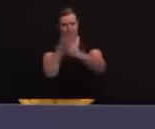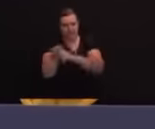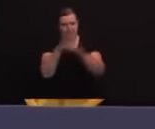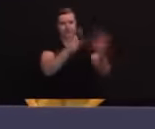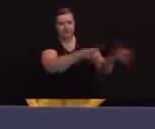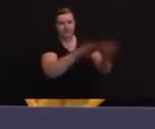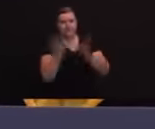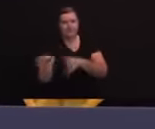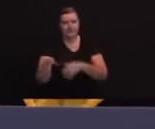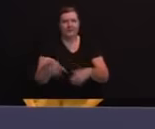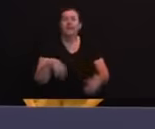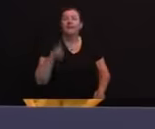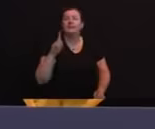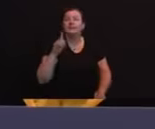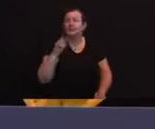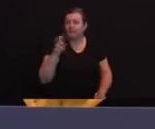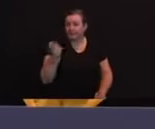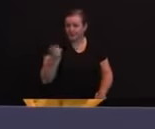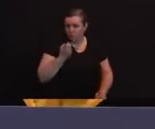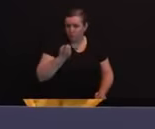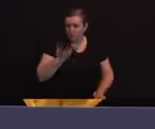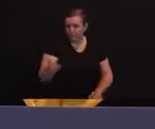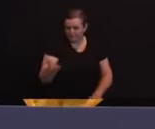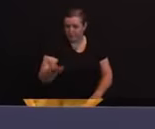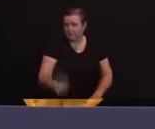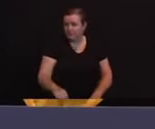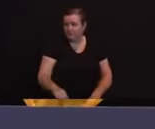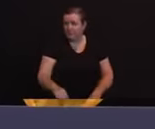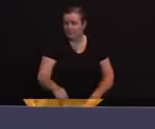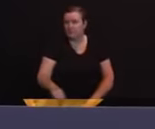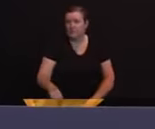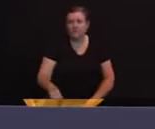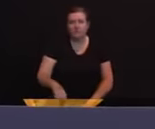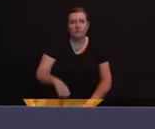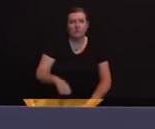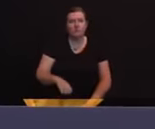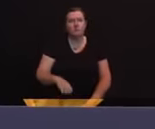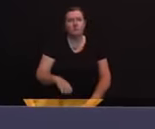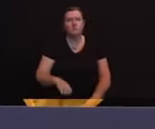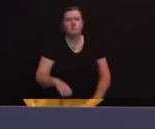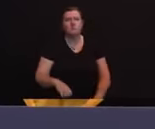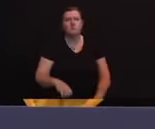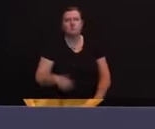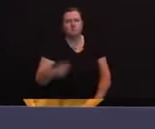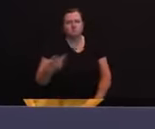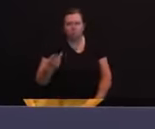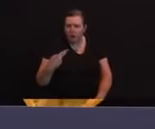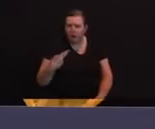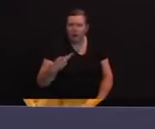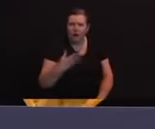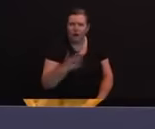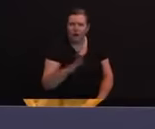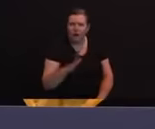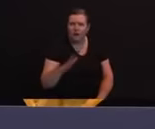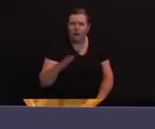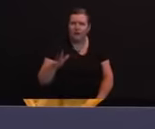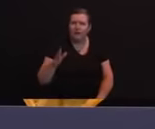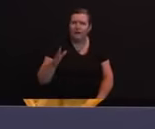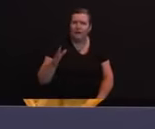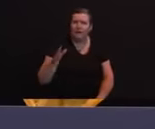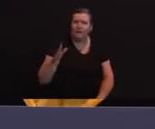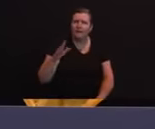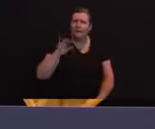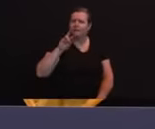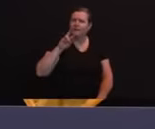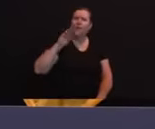Dave, you and I had apparently a more than a modest viral moment unintentionally on Thursday. I don't mean viral as in virus, by the way,